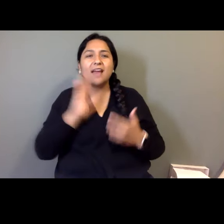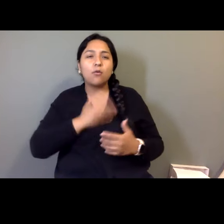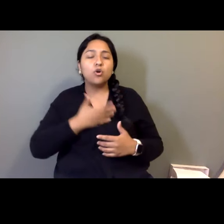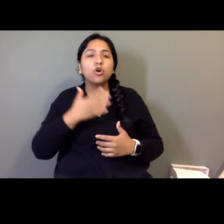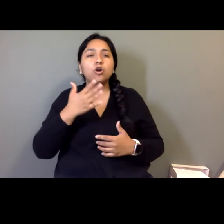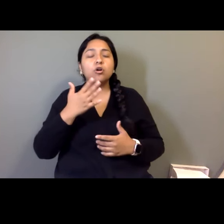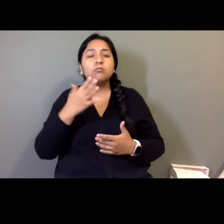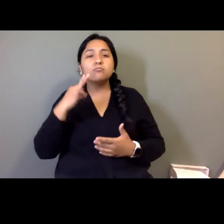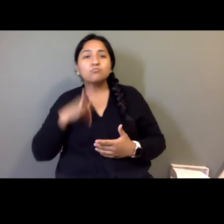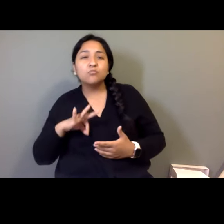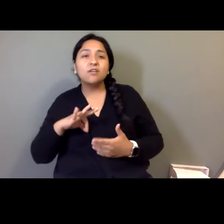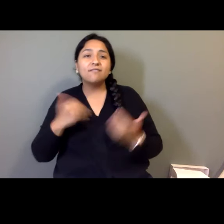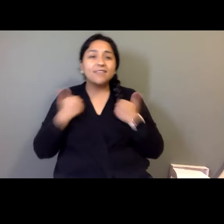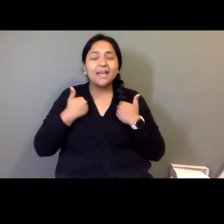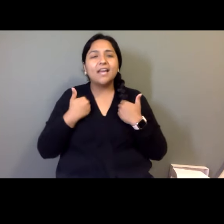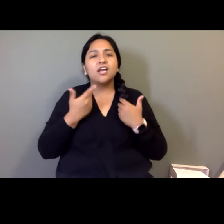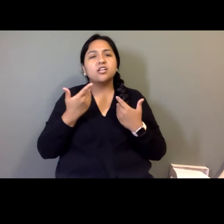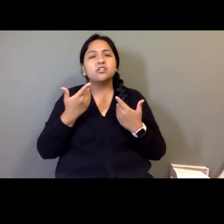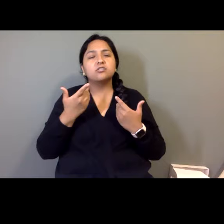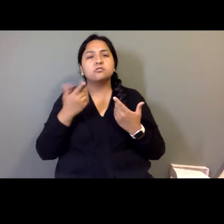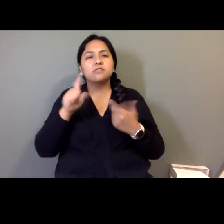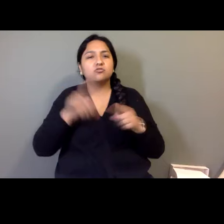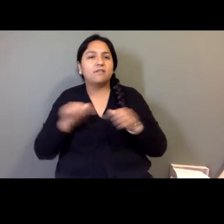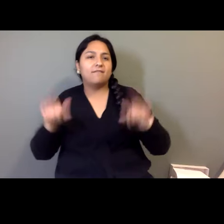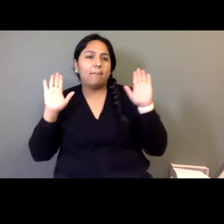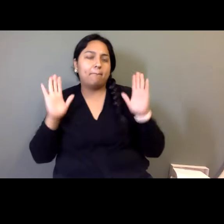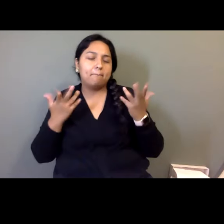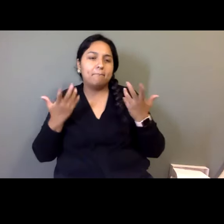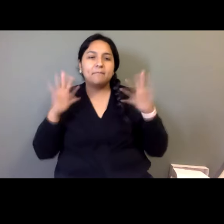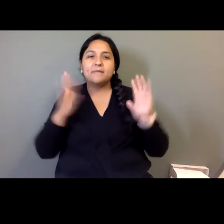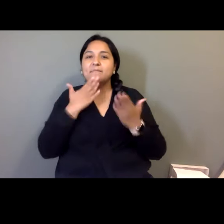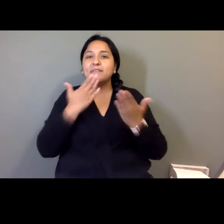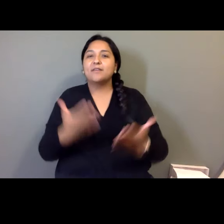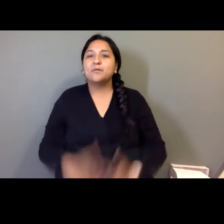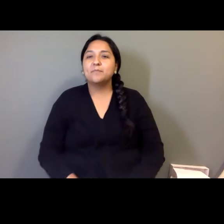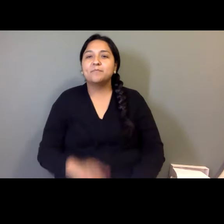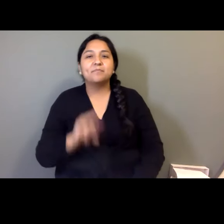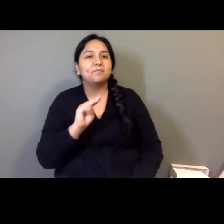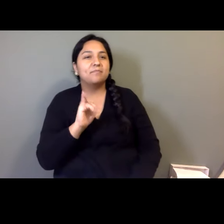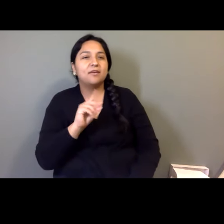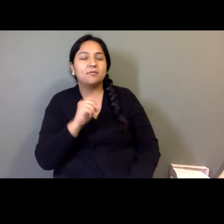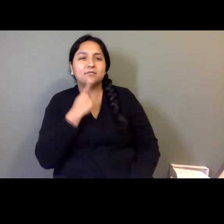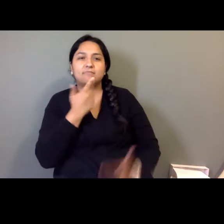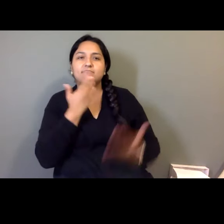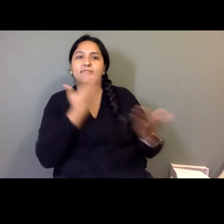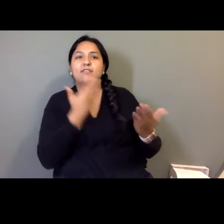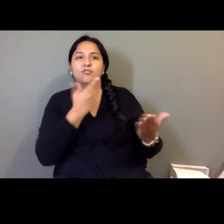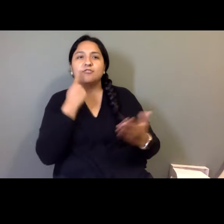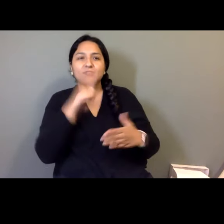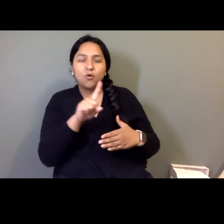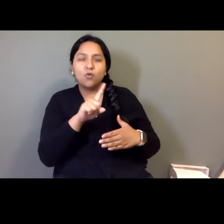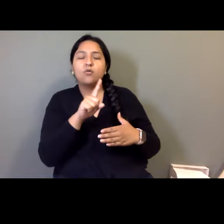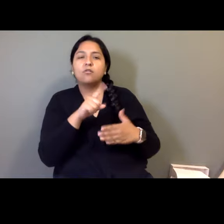just take it how you want it. Thank you. Thank you, Keish, for dropping the knowledge and sharing your wisdom with